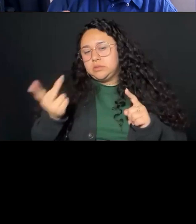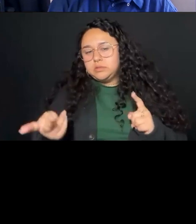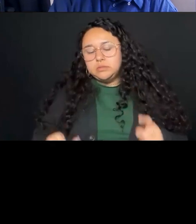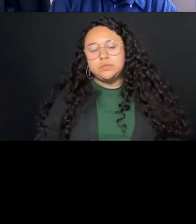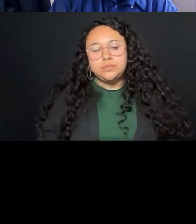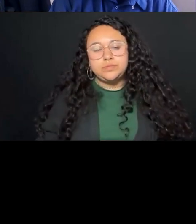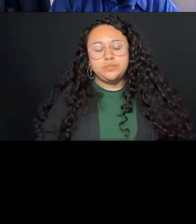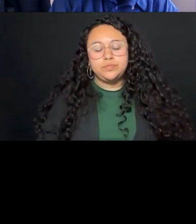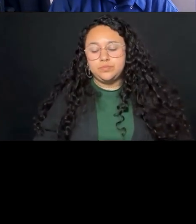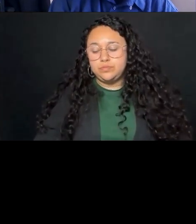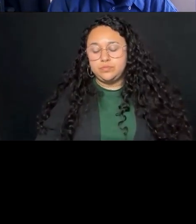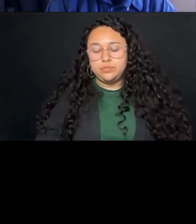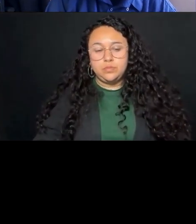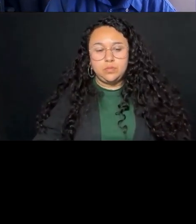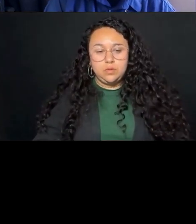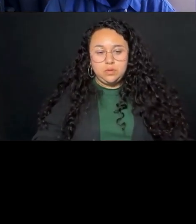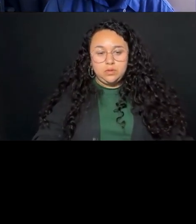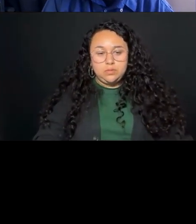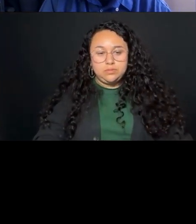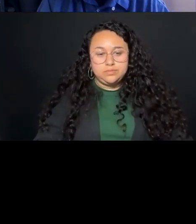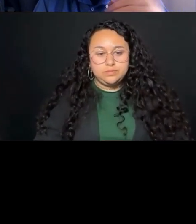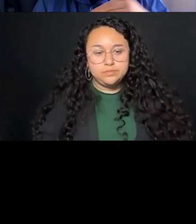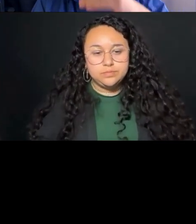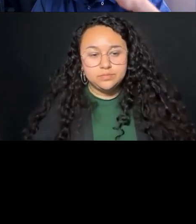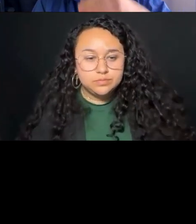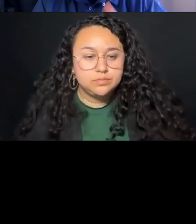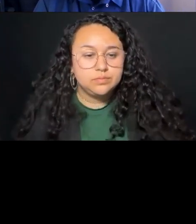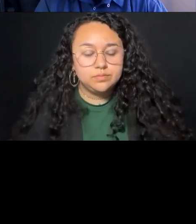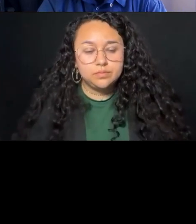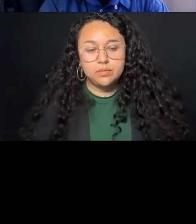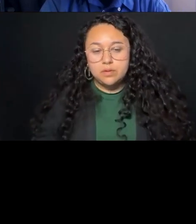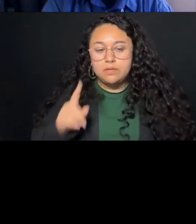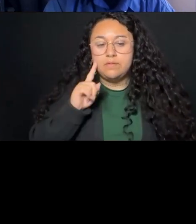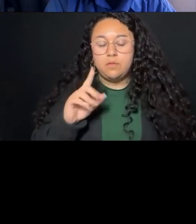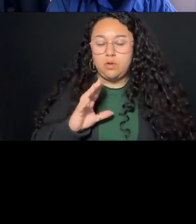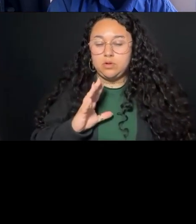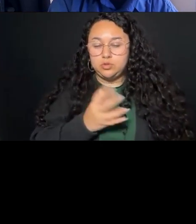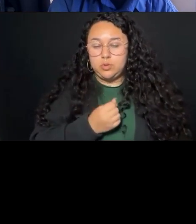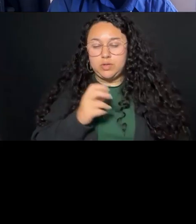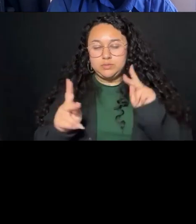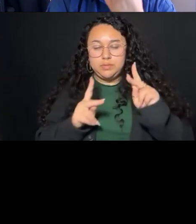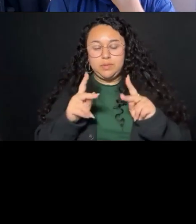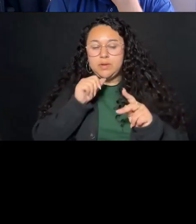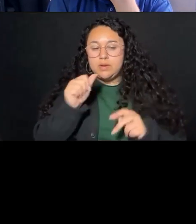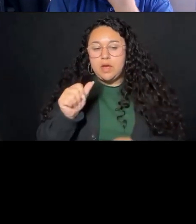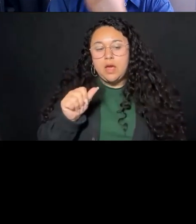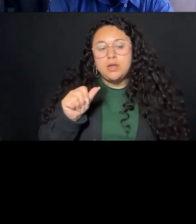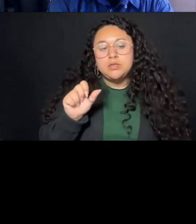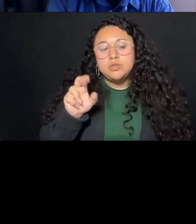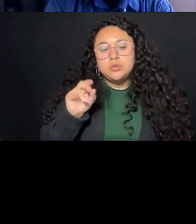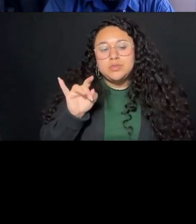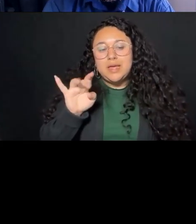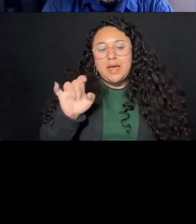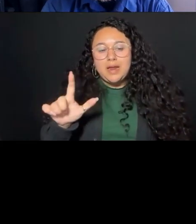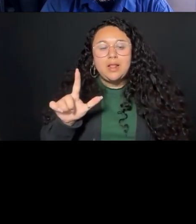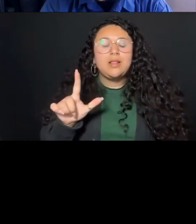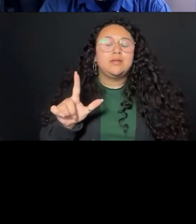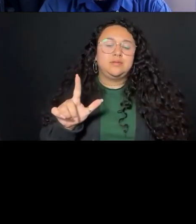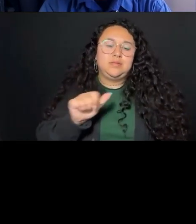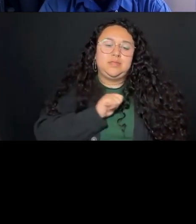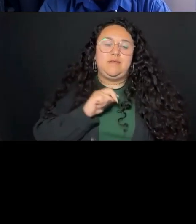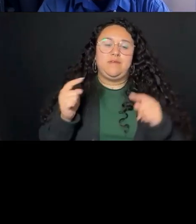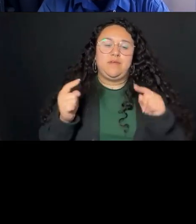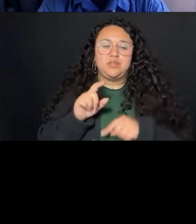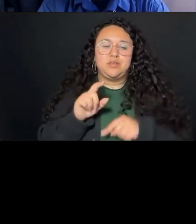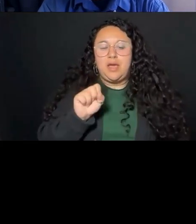When we look at trans people and non-suicidal self-injury, we kind of add another layer of things on top of it. So I mentioned before that trans and queer people